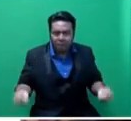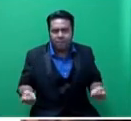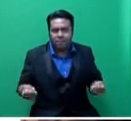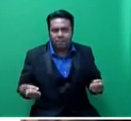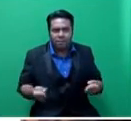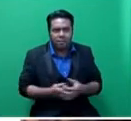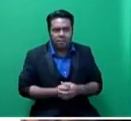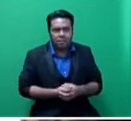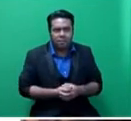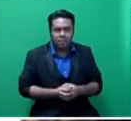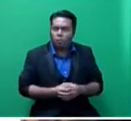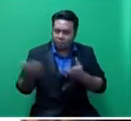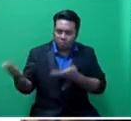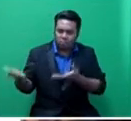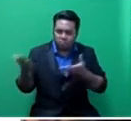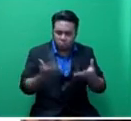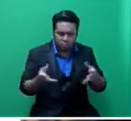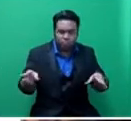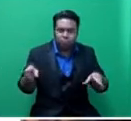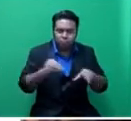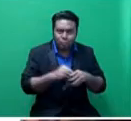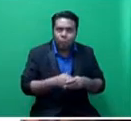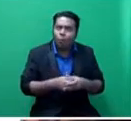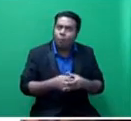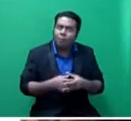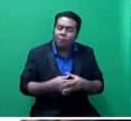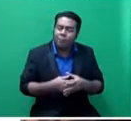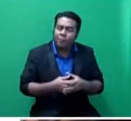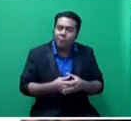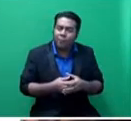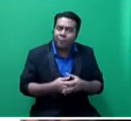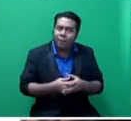we have brought in legumes like